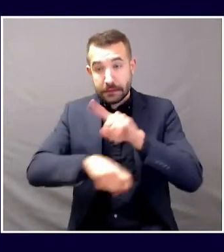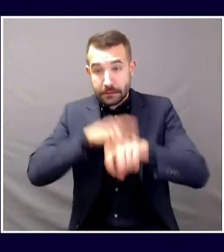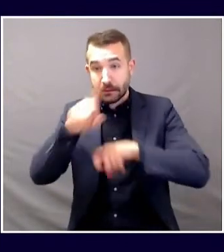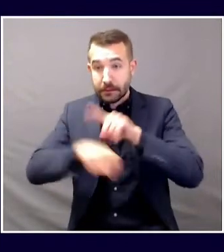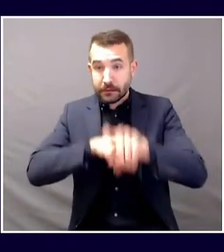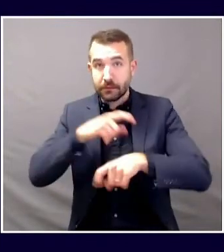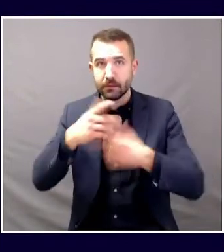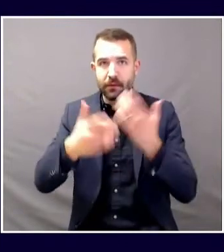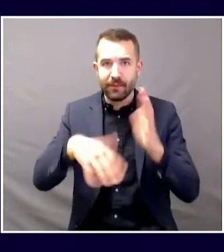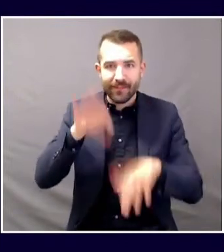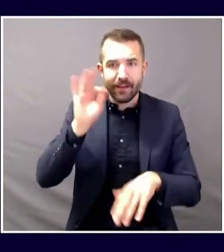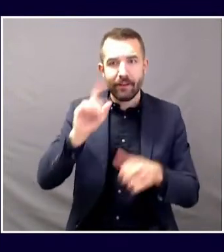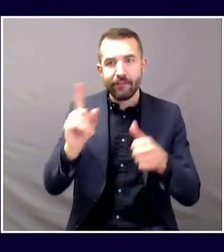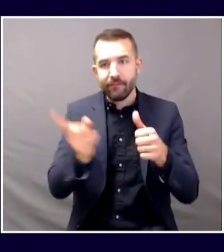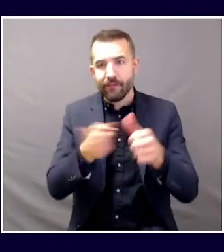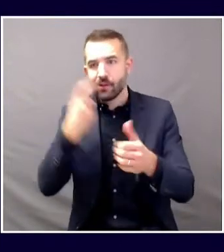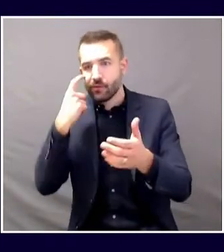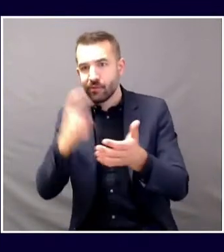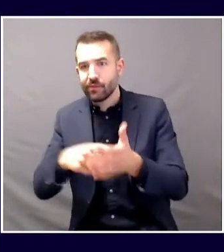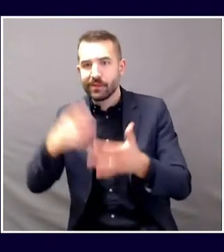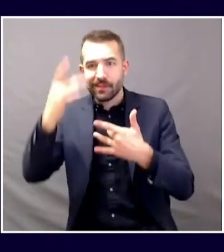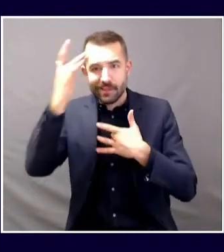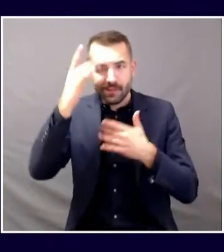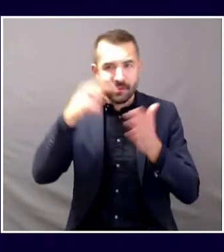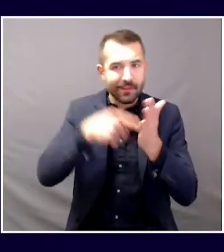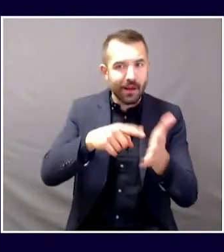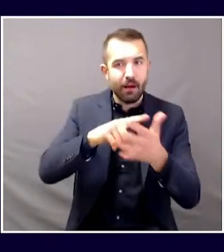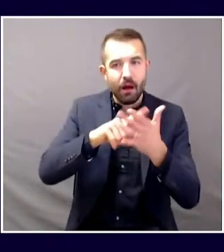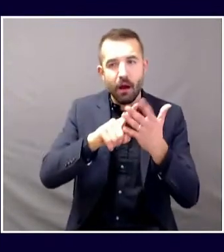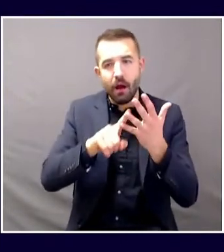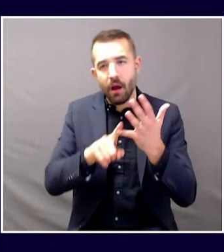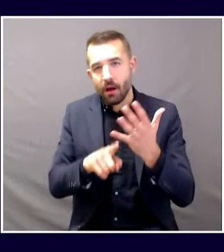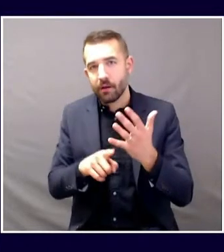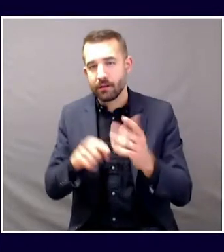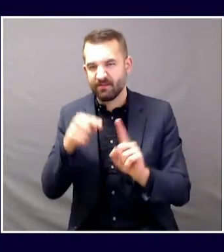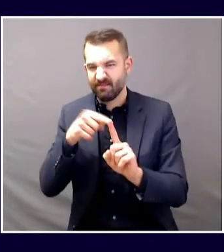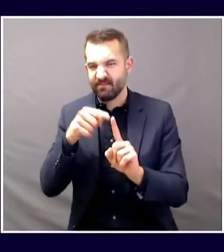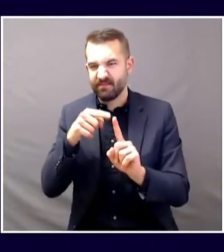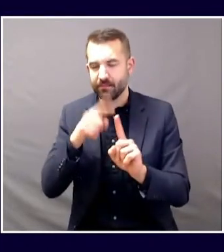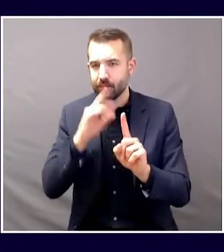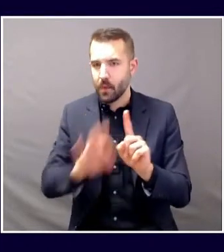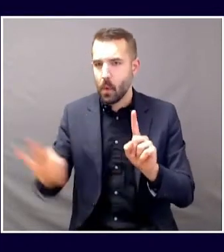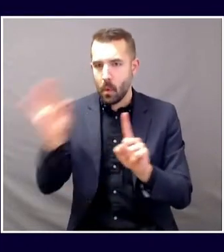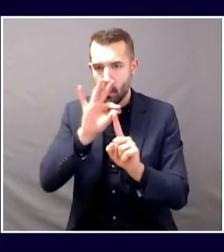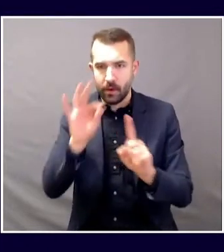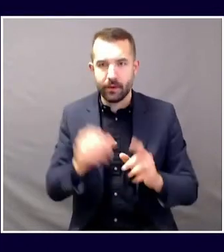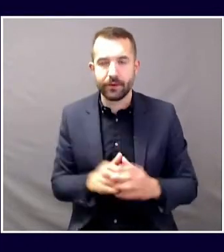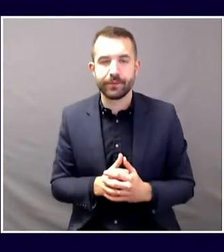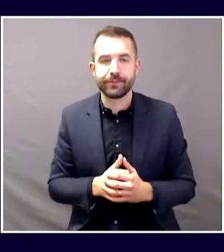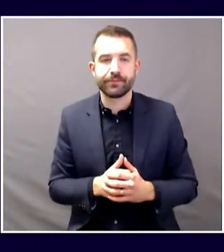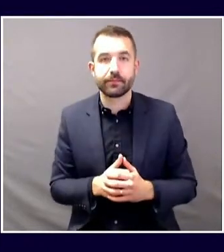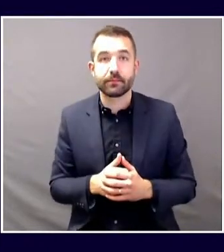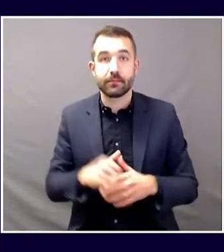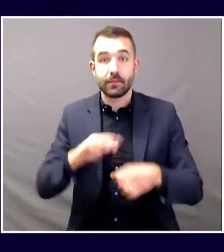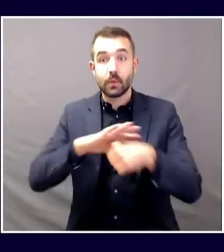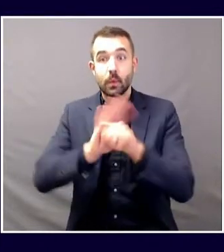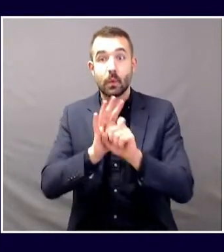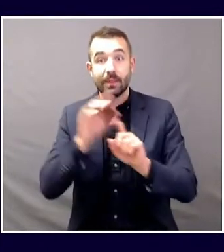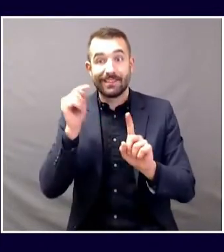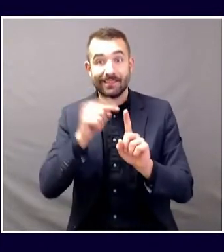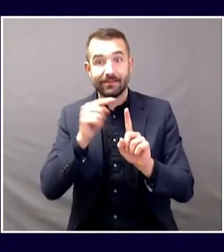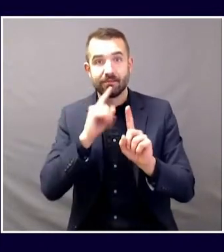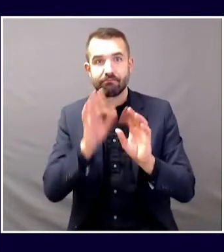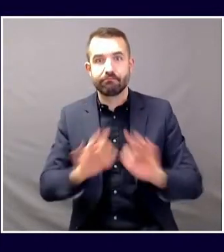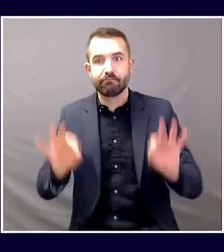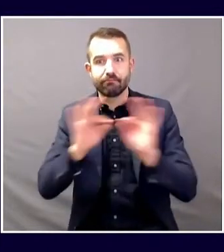they first started developing them. That's critical because one of the keys with COVID is not so much when you could infect